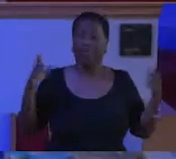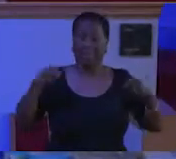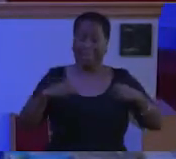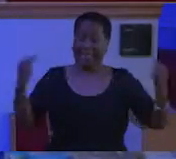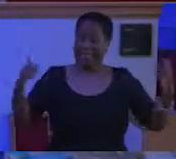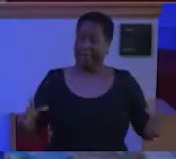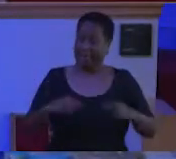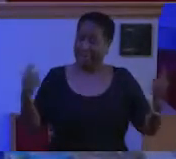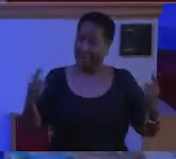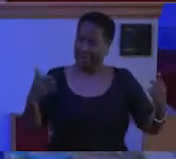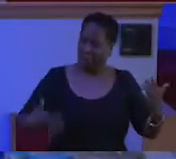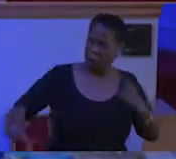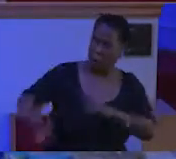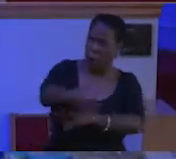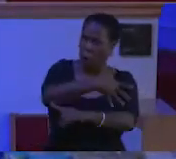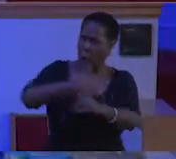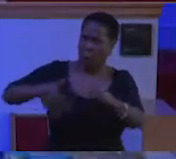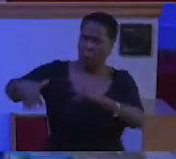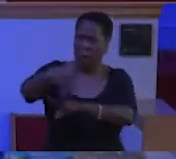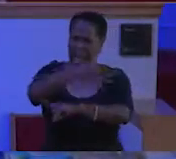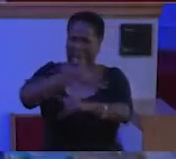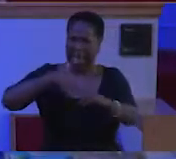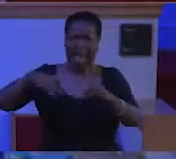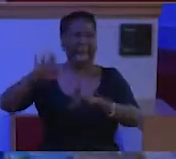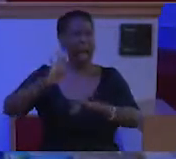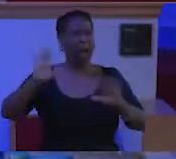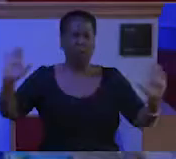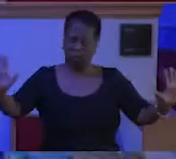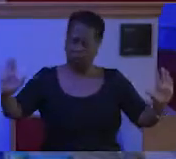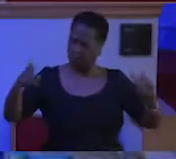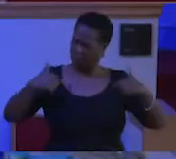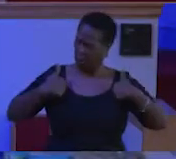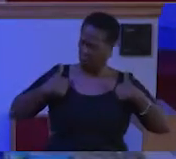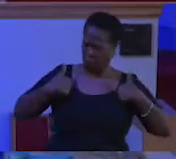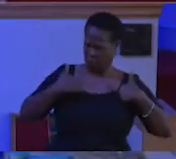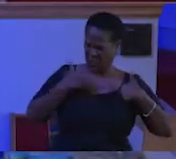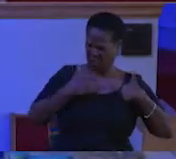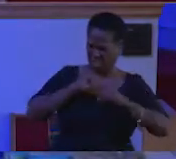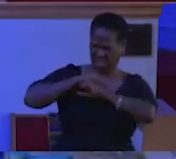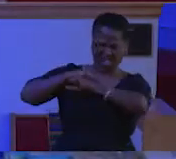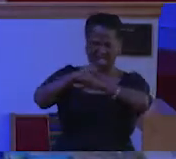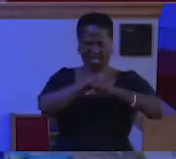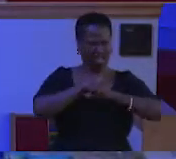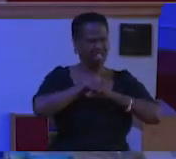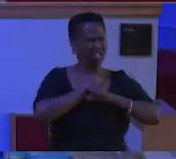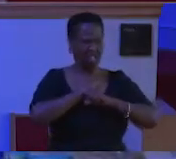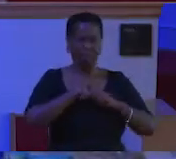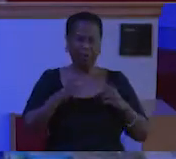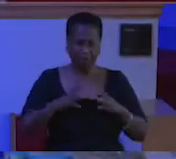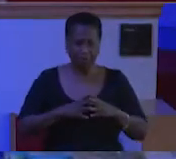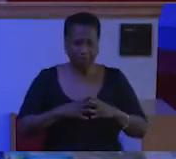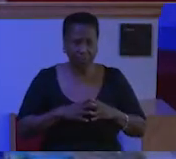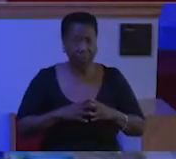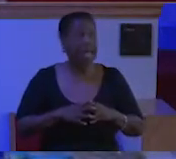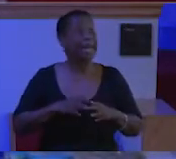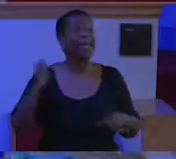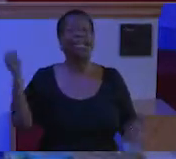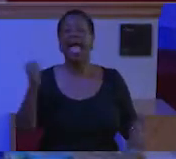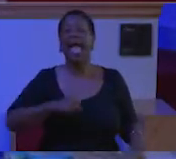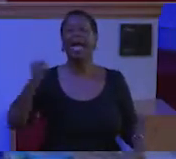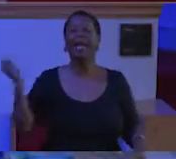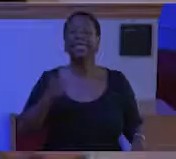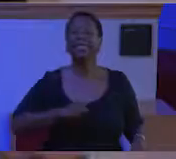around that can say, fret not thyself because of evildoers?